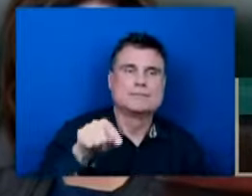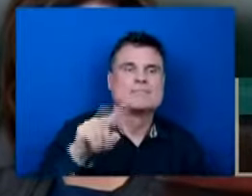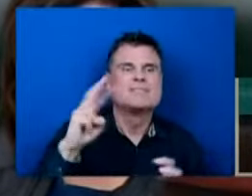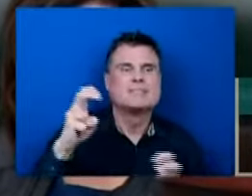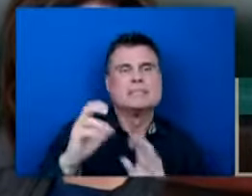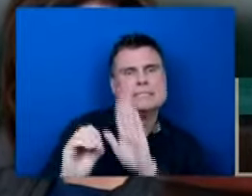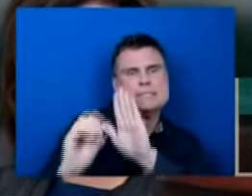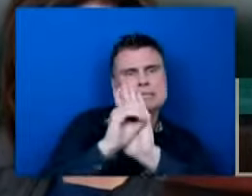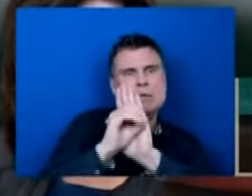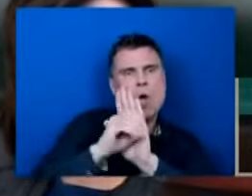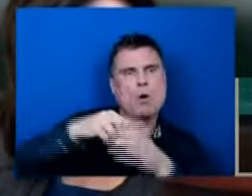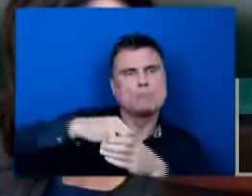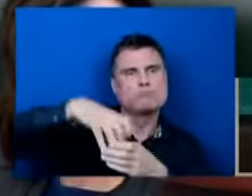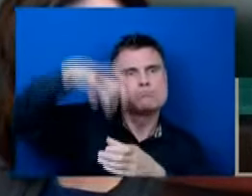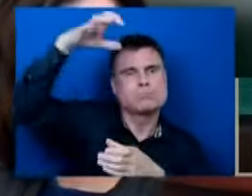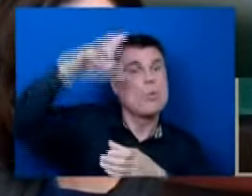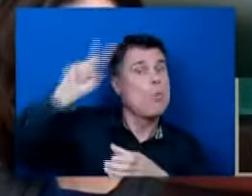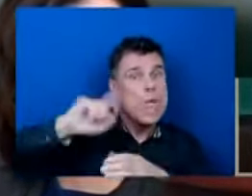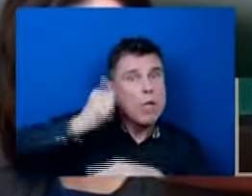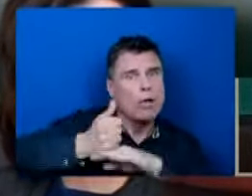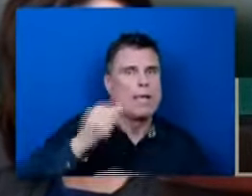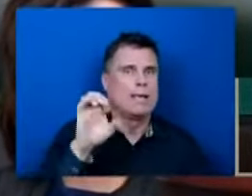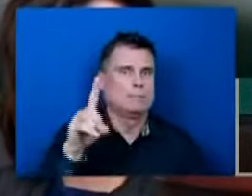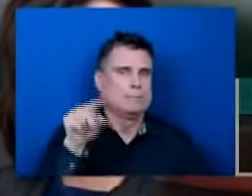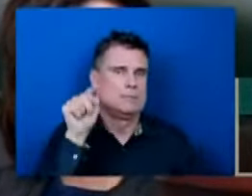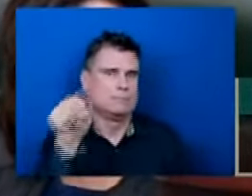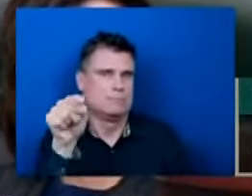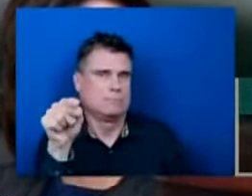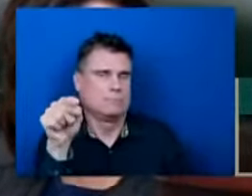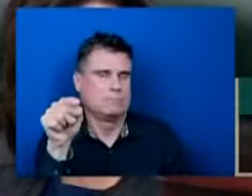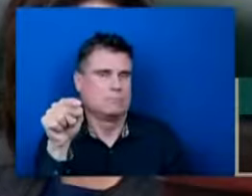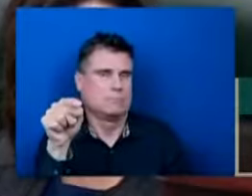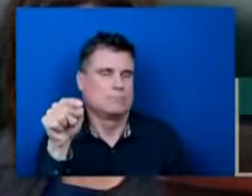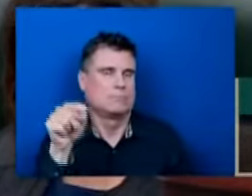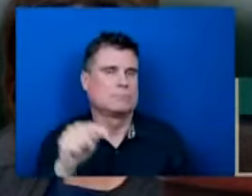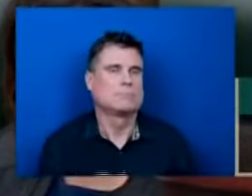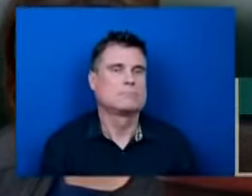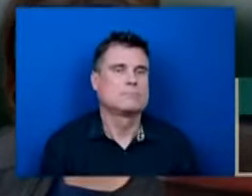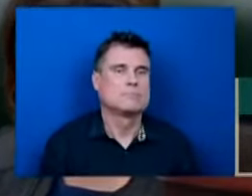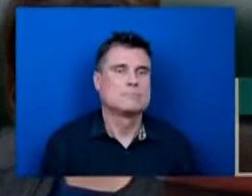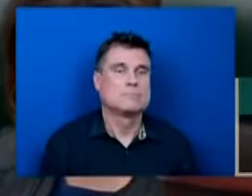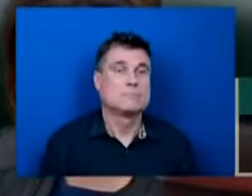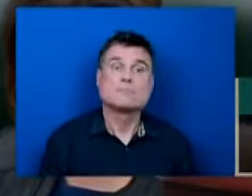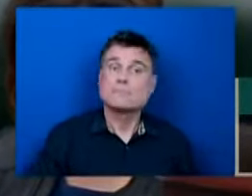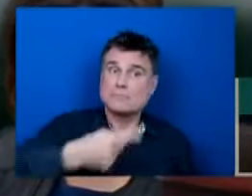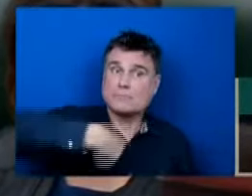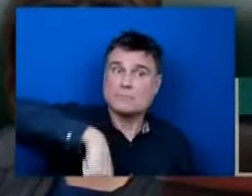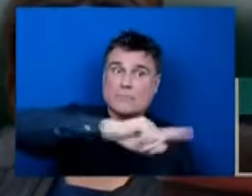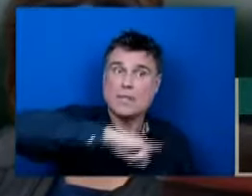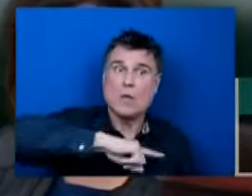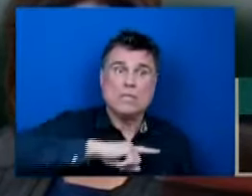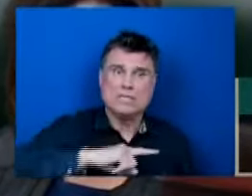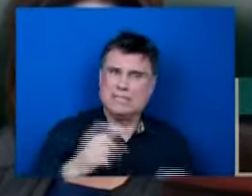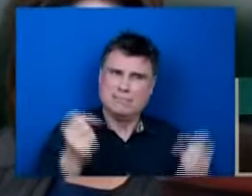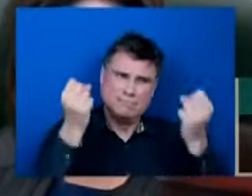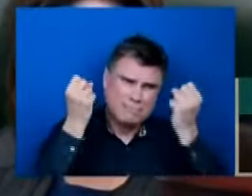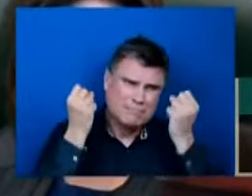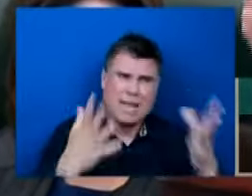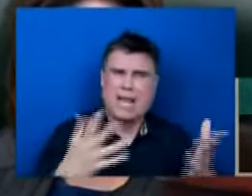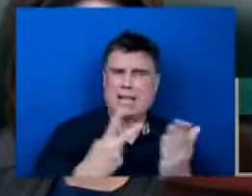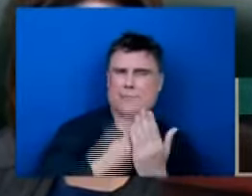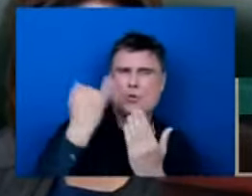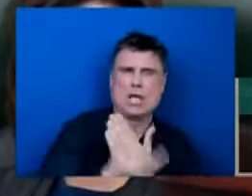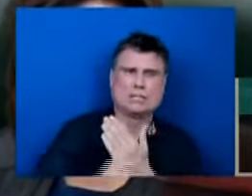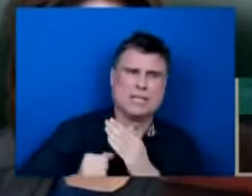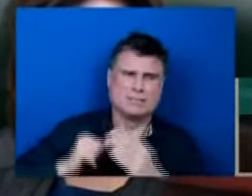Northern Petrochemical's $2.5 billion project in the MD of Greenview. Bungie is working on to build a